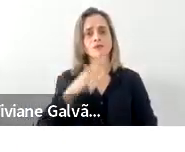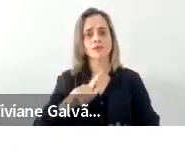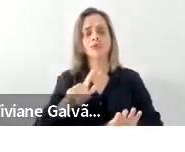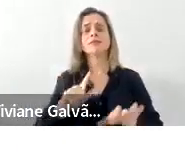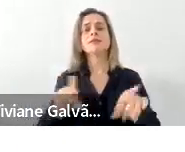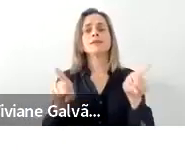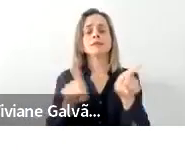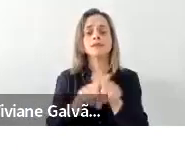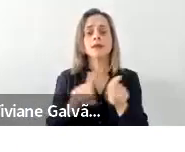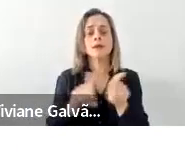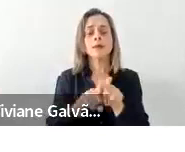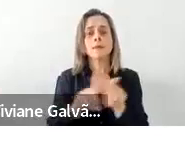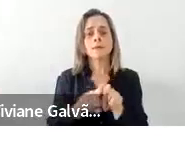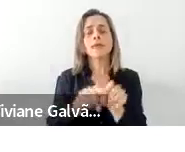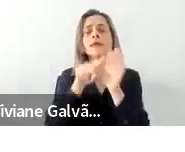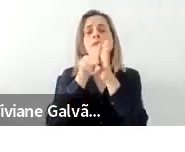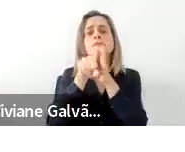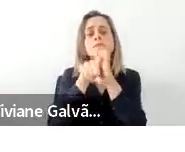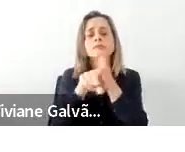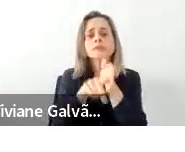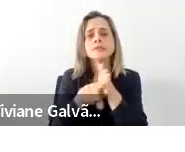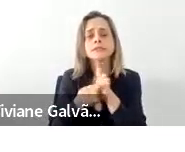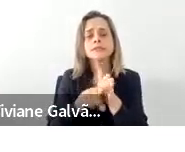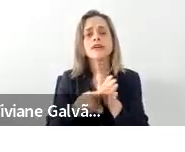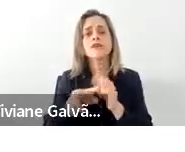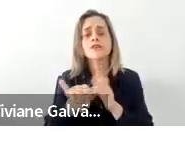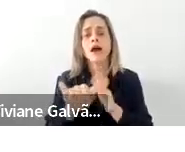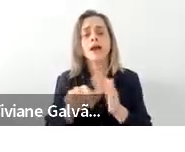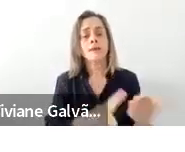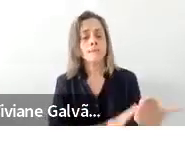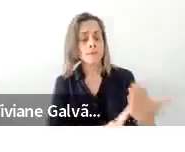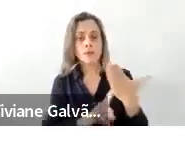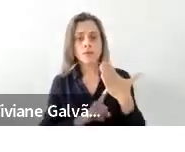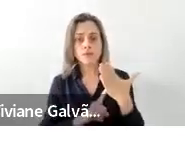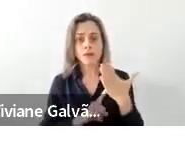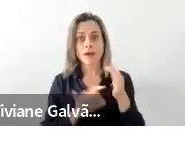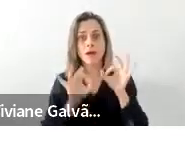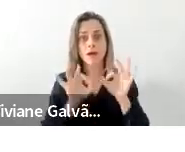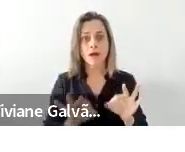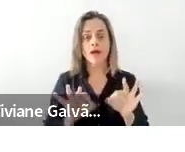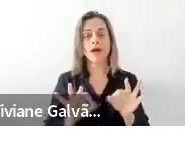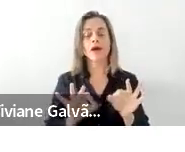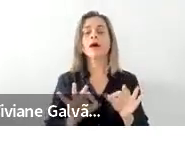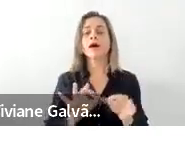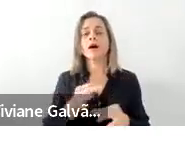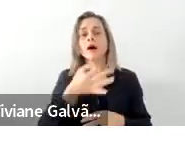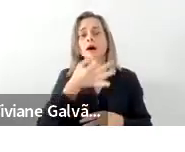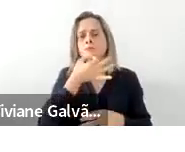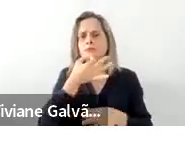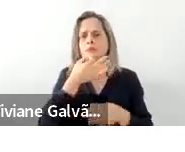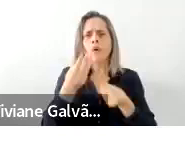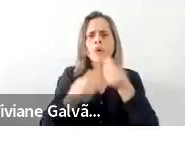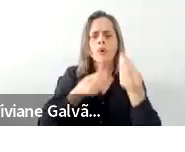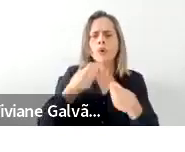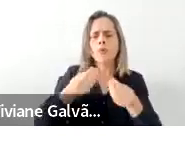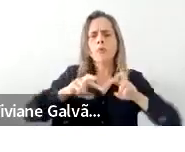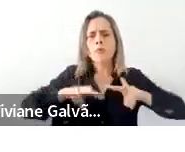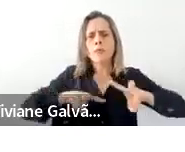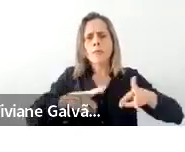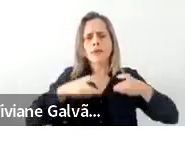And I suggested that to approach Vygotsky in this way, therefore, is actually to approach the Russian Revolution